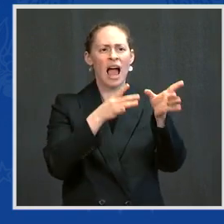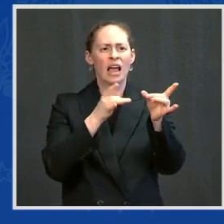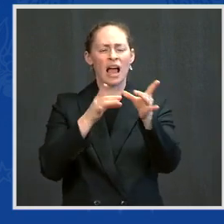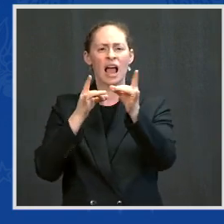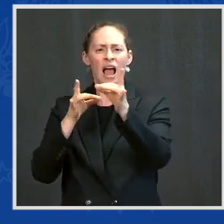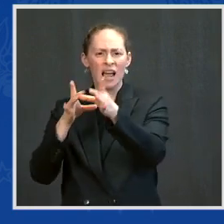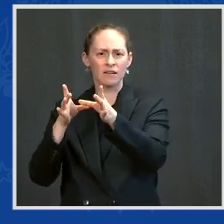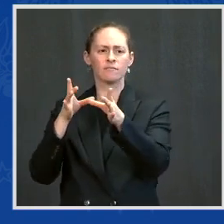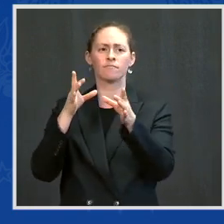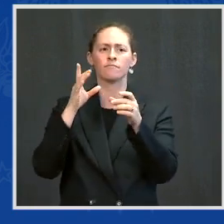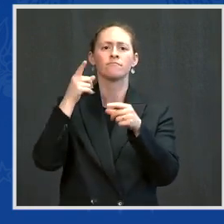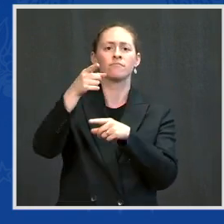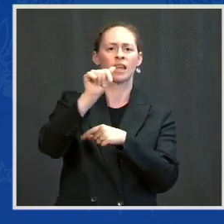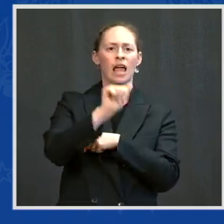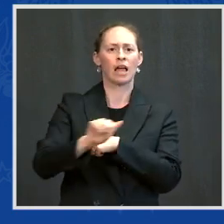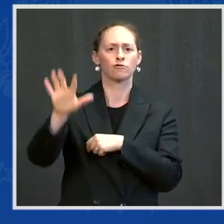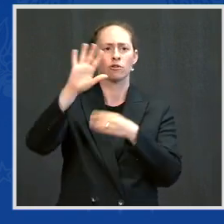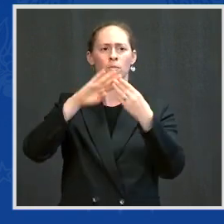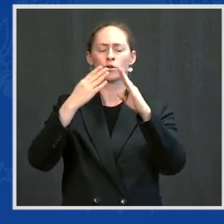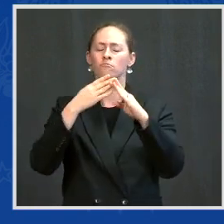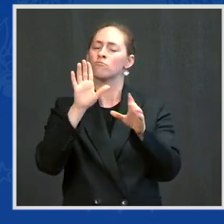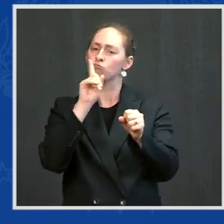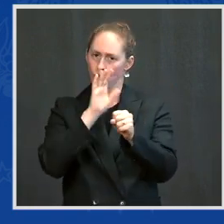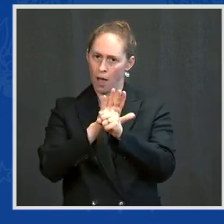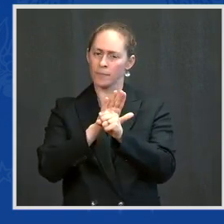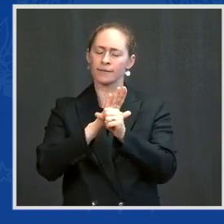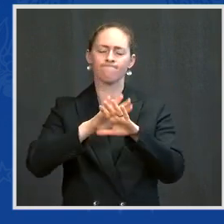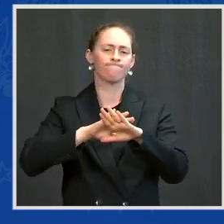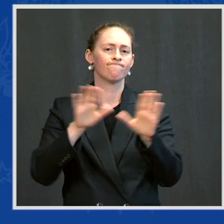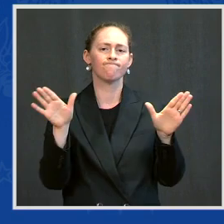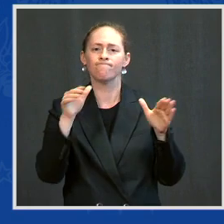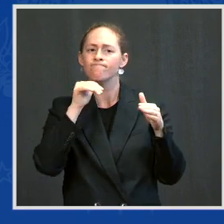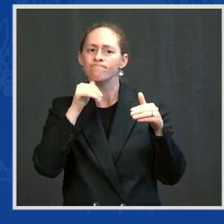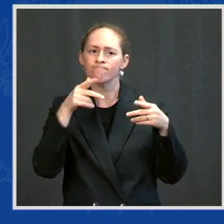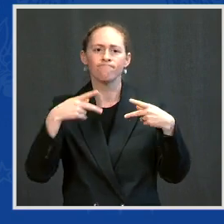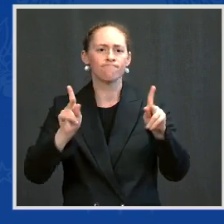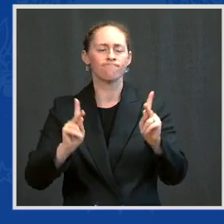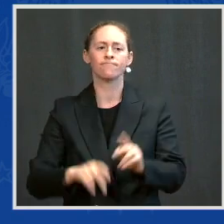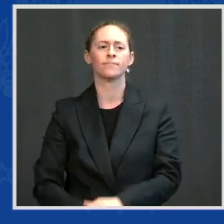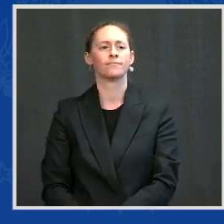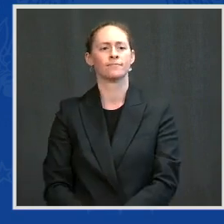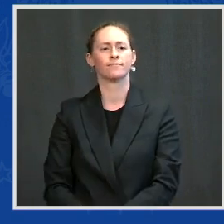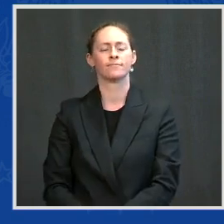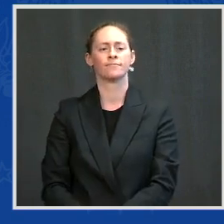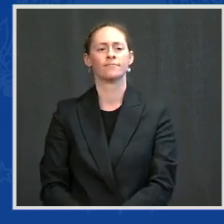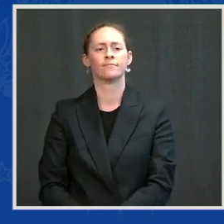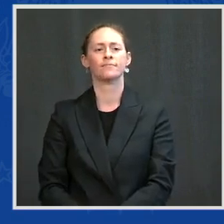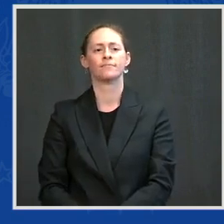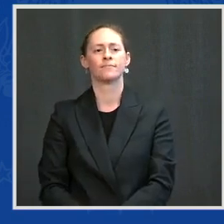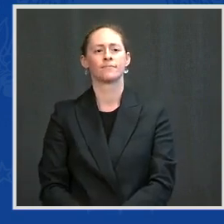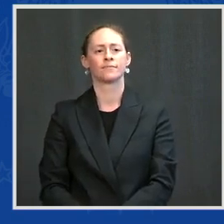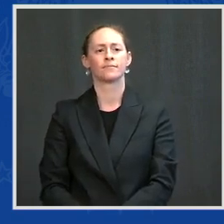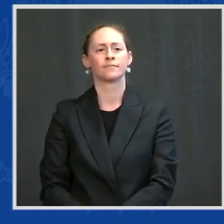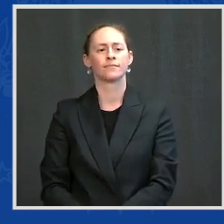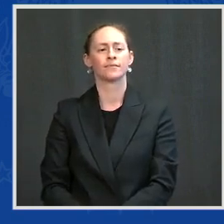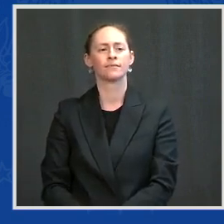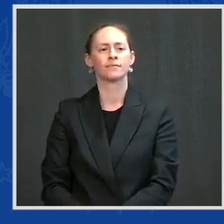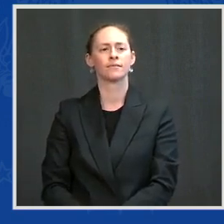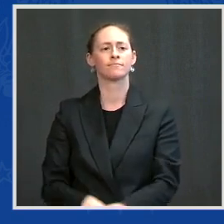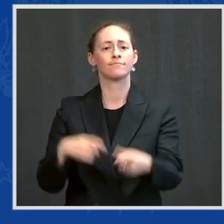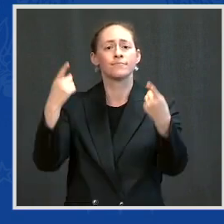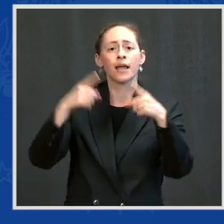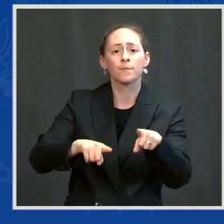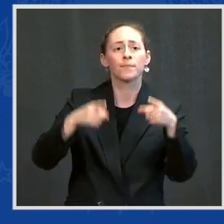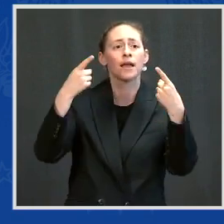you. Our people share a long history. Our soldiers have fought alongside one another. Our